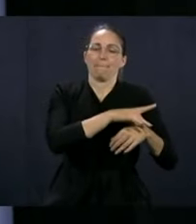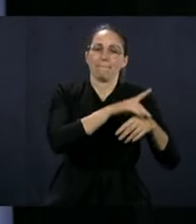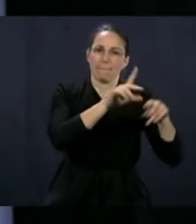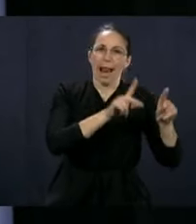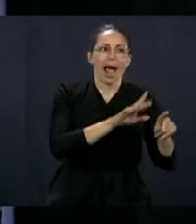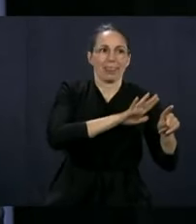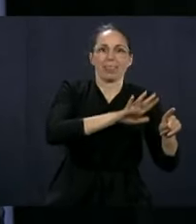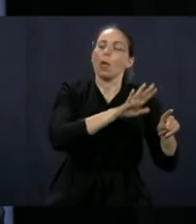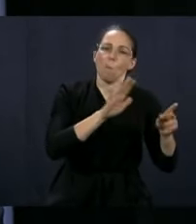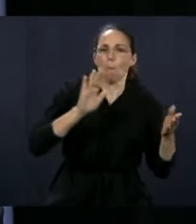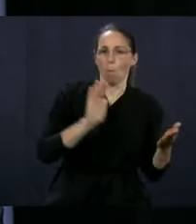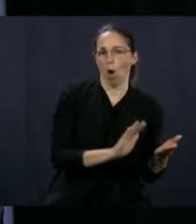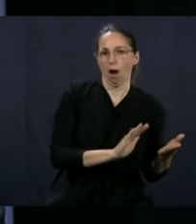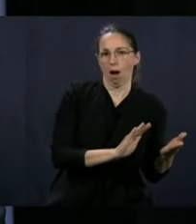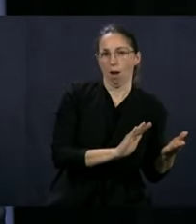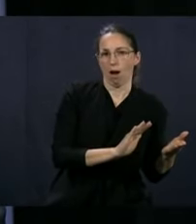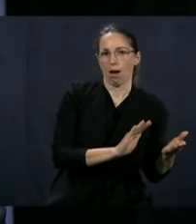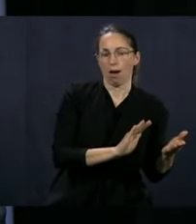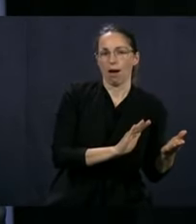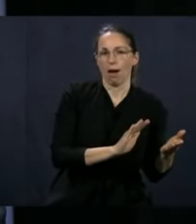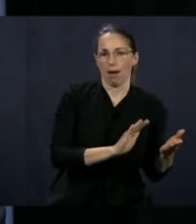is clearly downward.